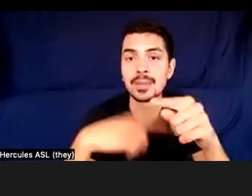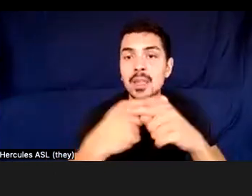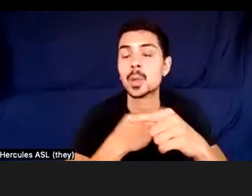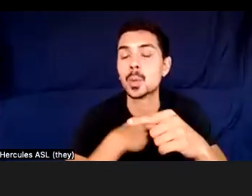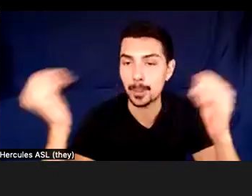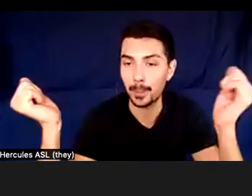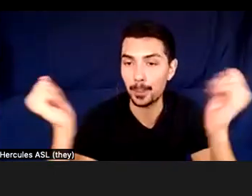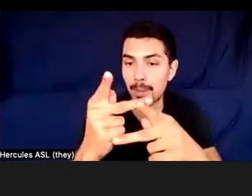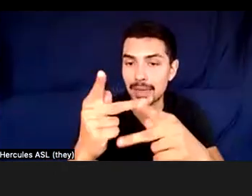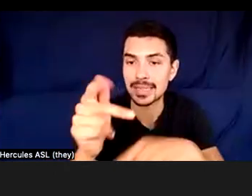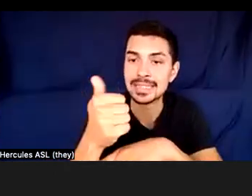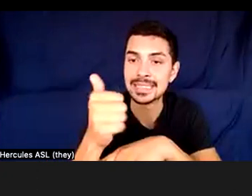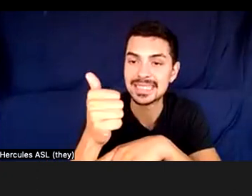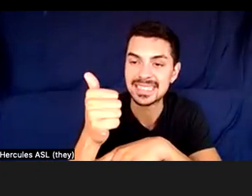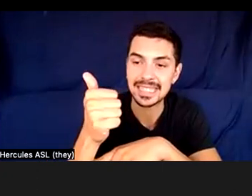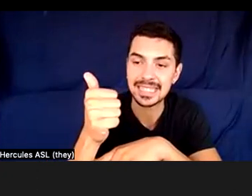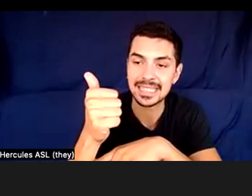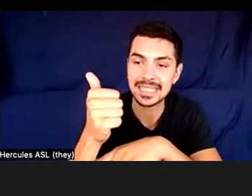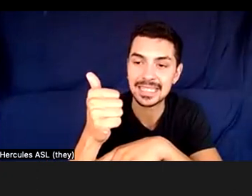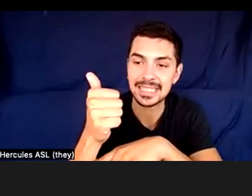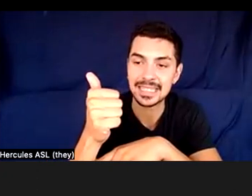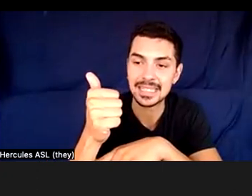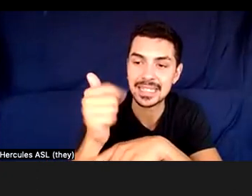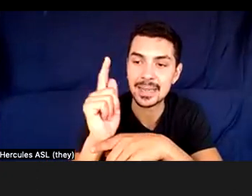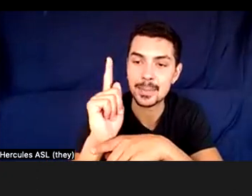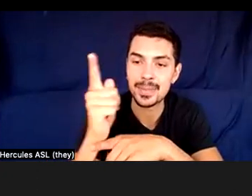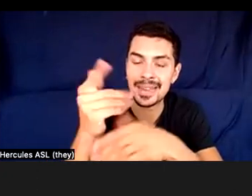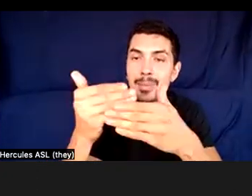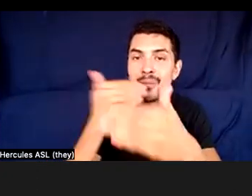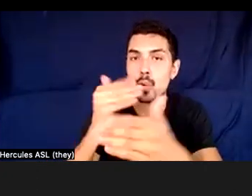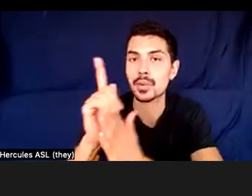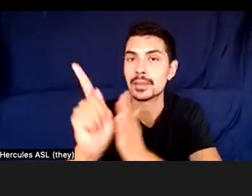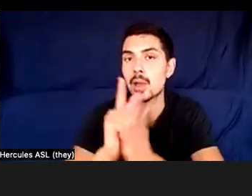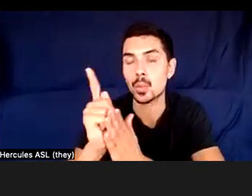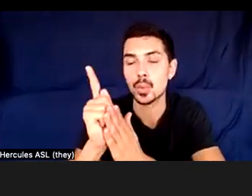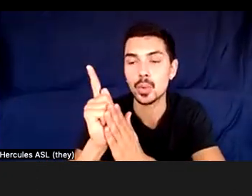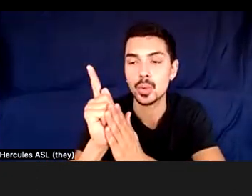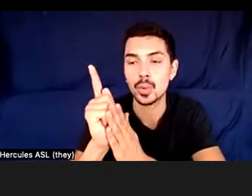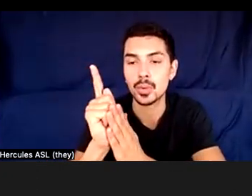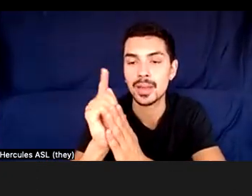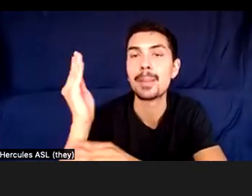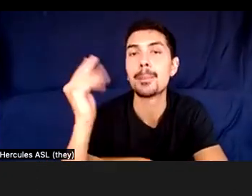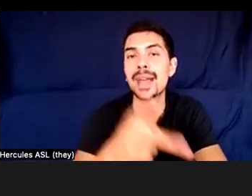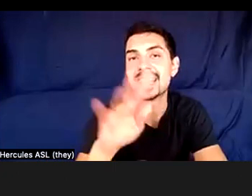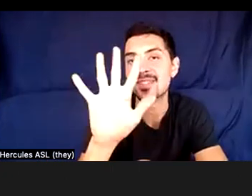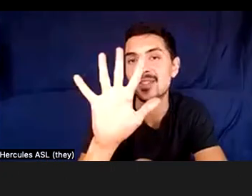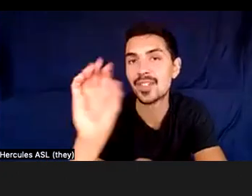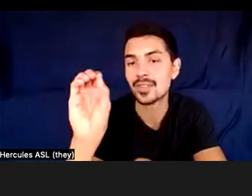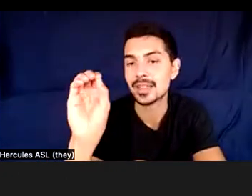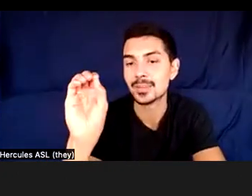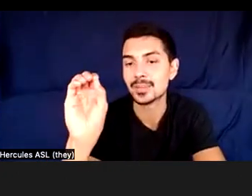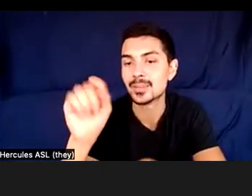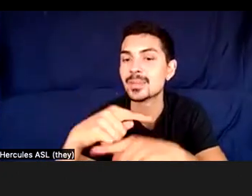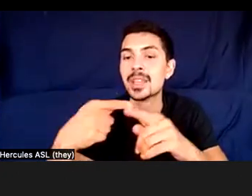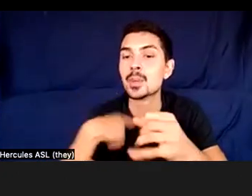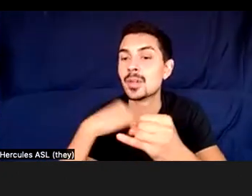10 minutes to the hour. And then Linda will join us for the final module of the training, the self-care